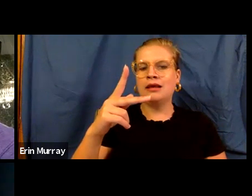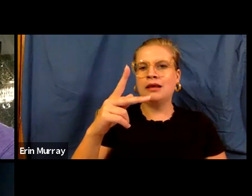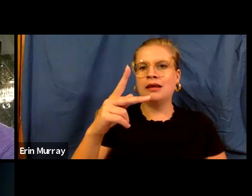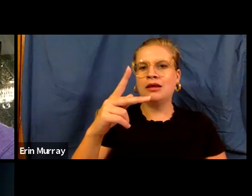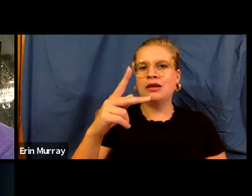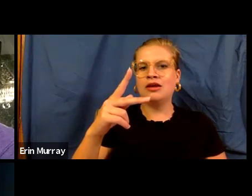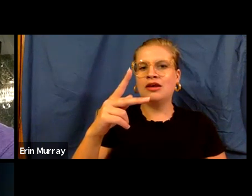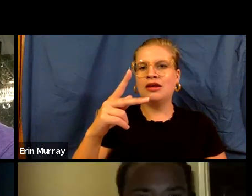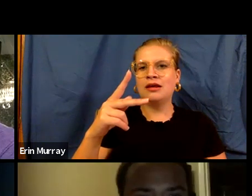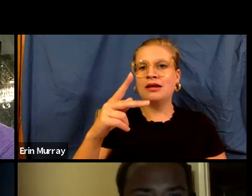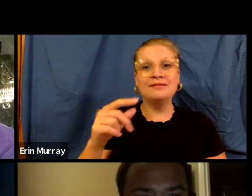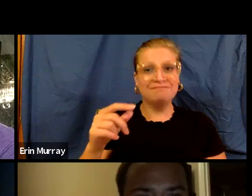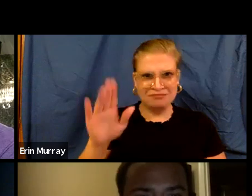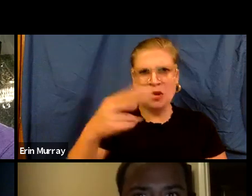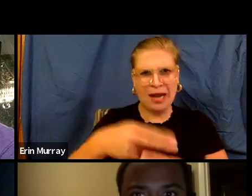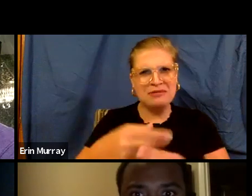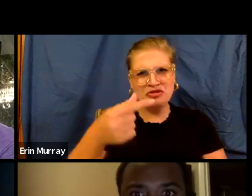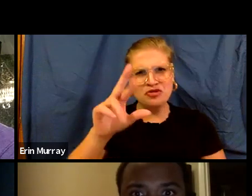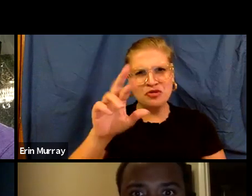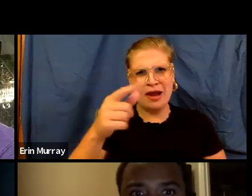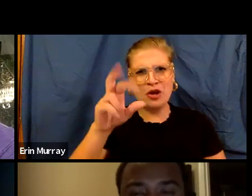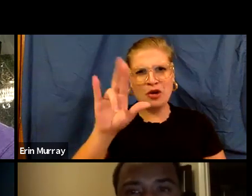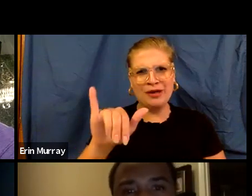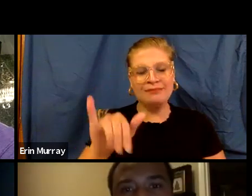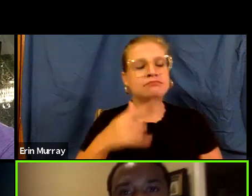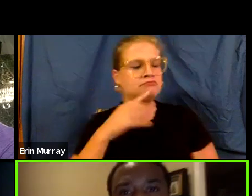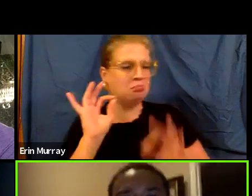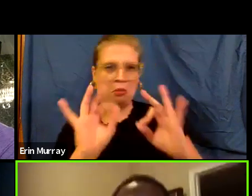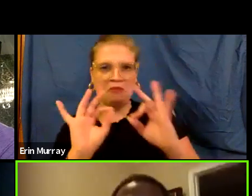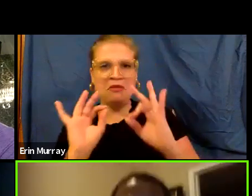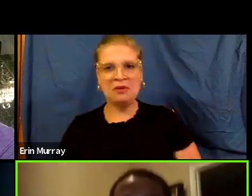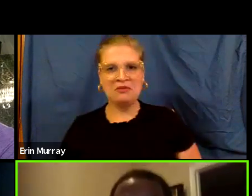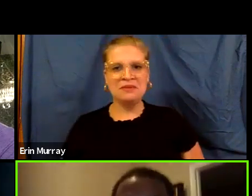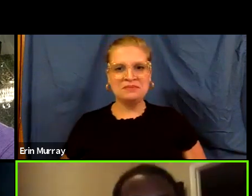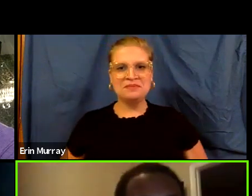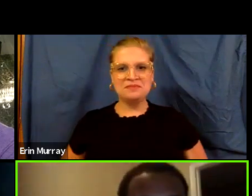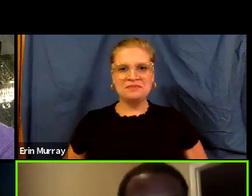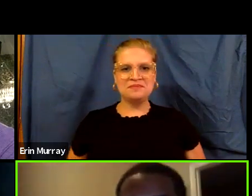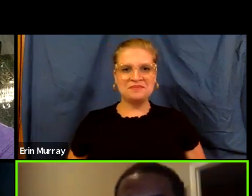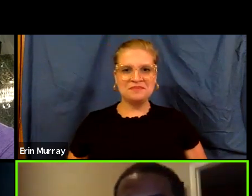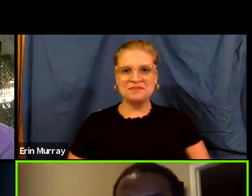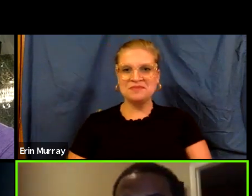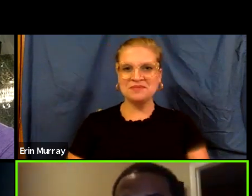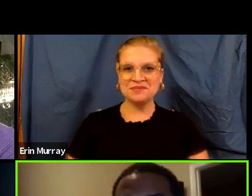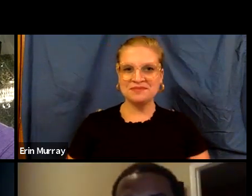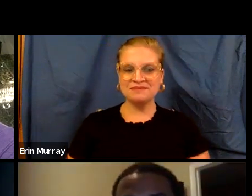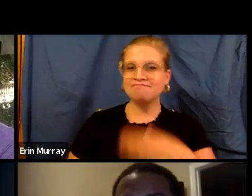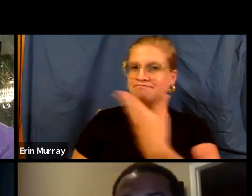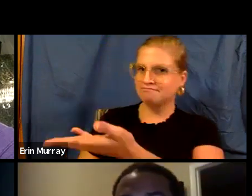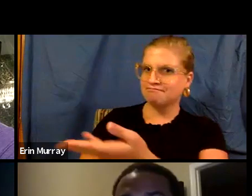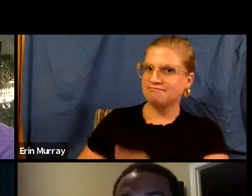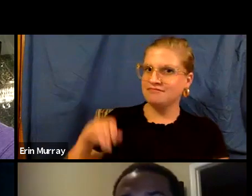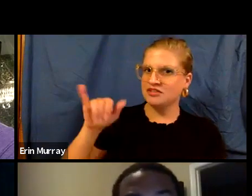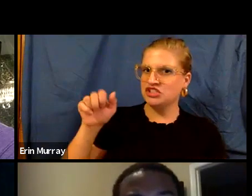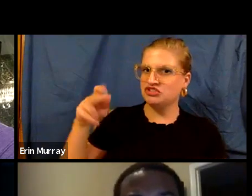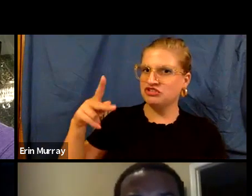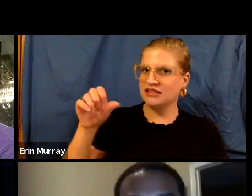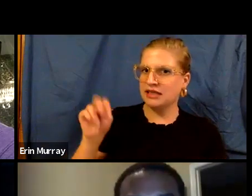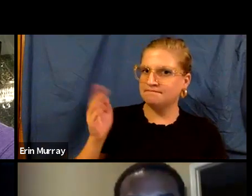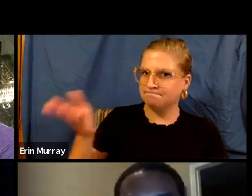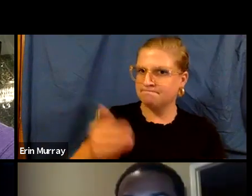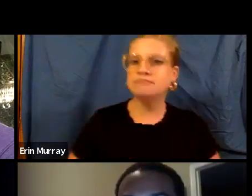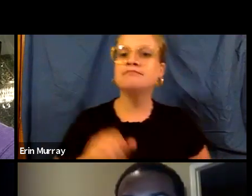I will just go by Gregory then. That's Sorry. perfect. Okay, we got everyone. Go ahead, Mr. Jackson. Okay,